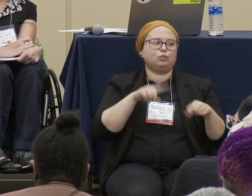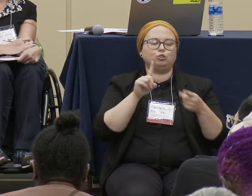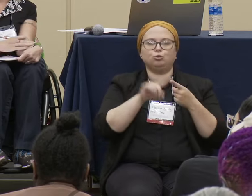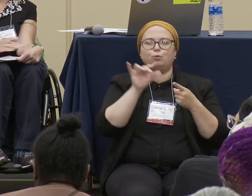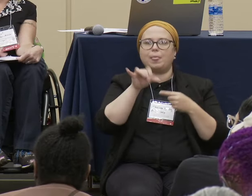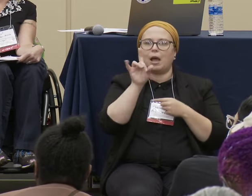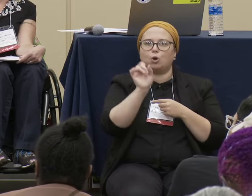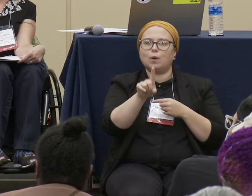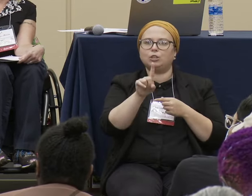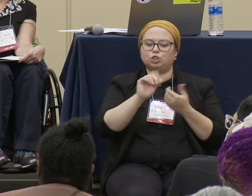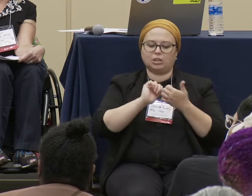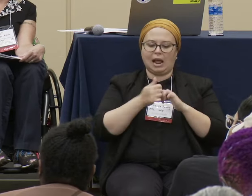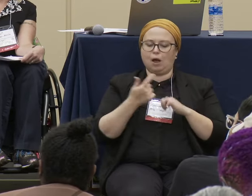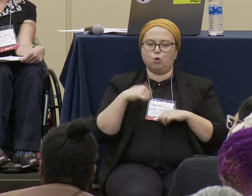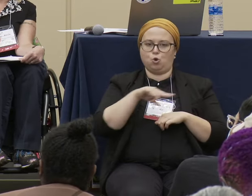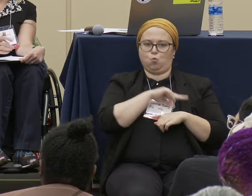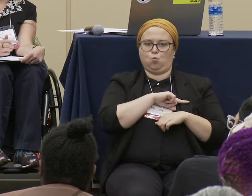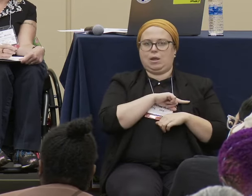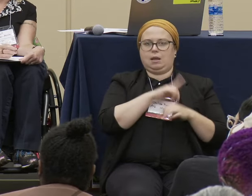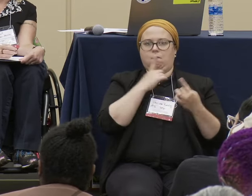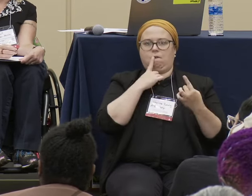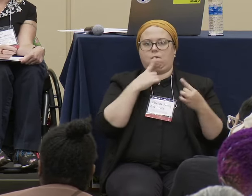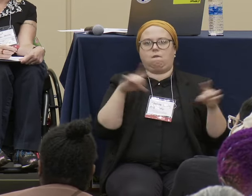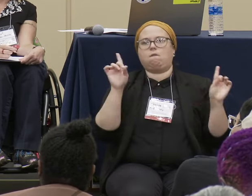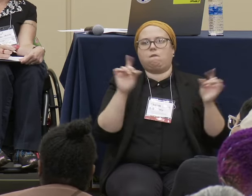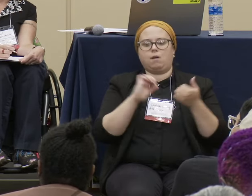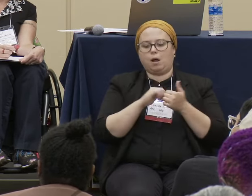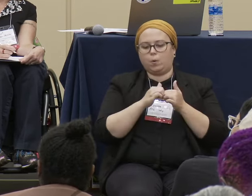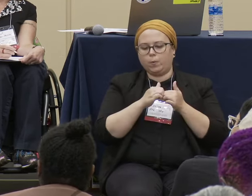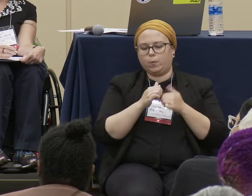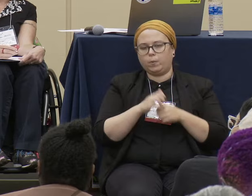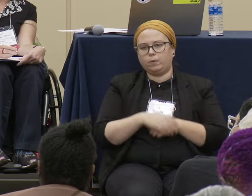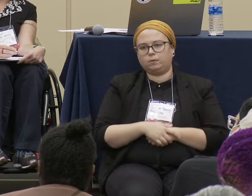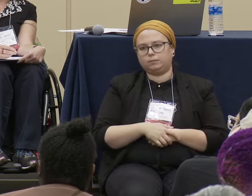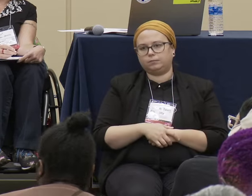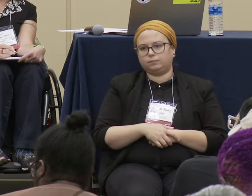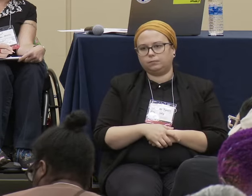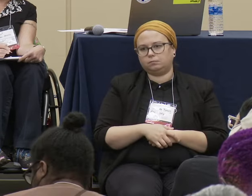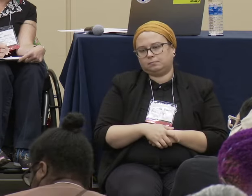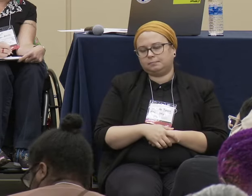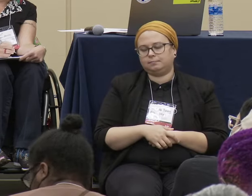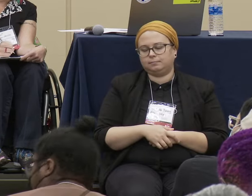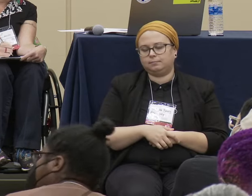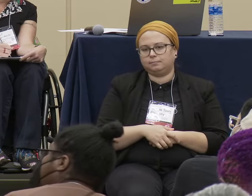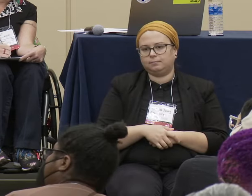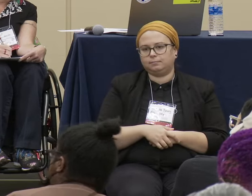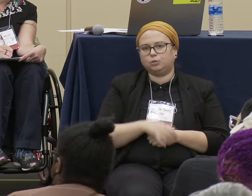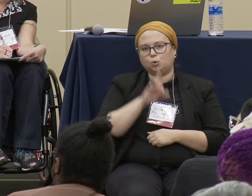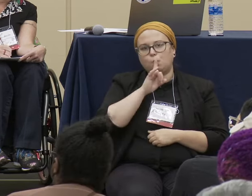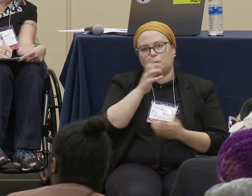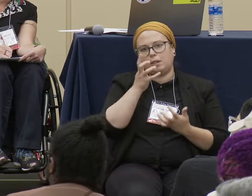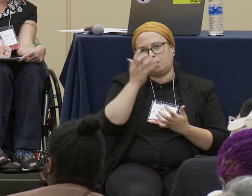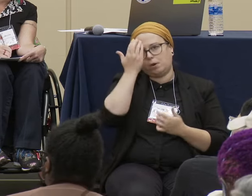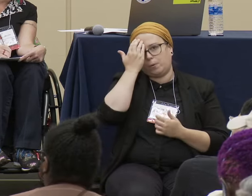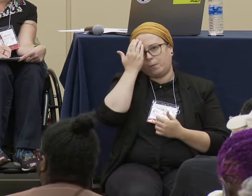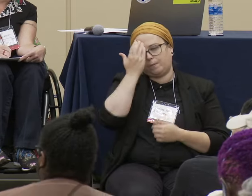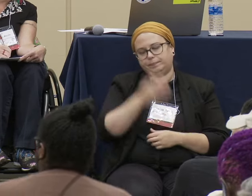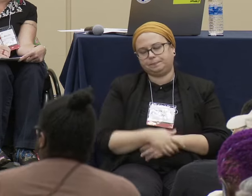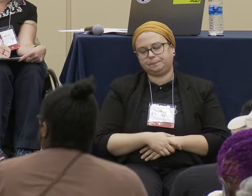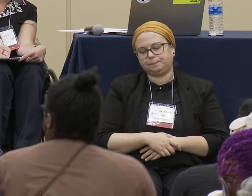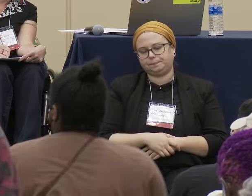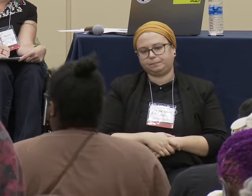do we accomplish that? You know, so I really want to know.